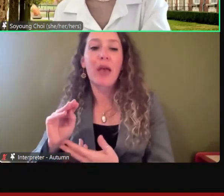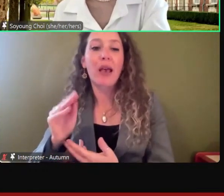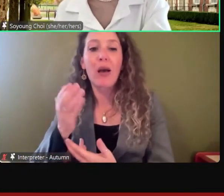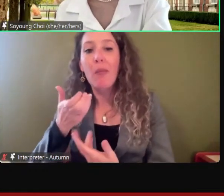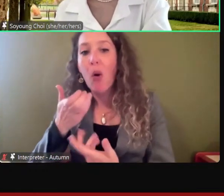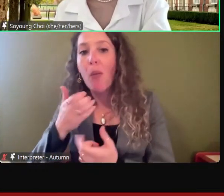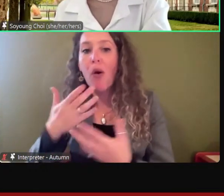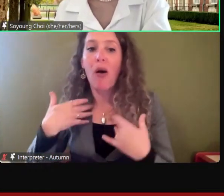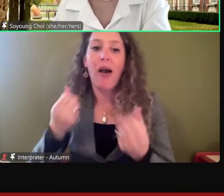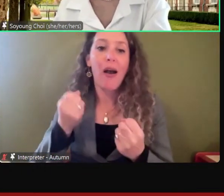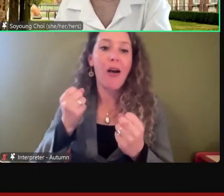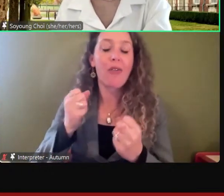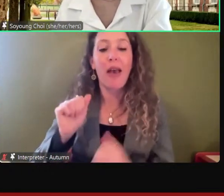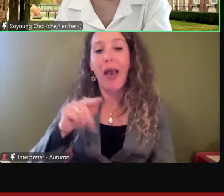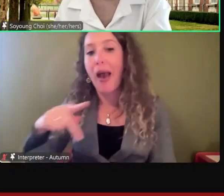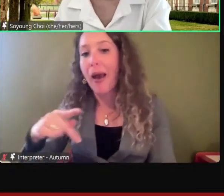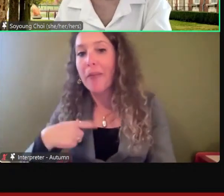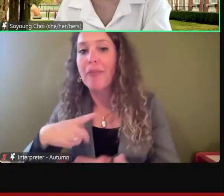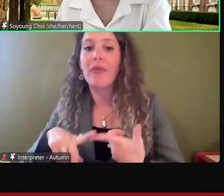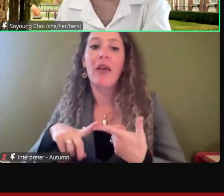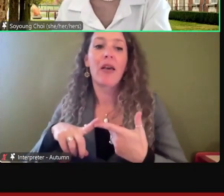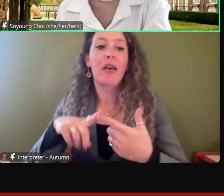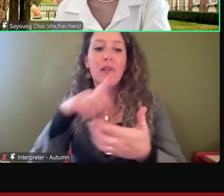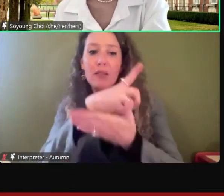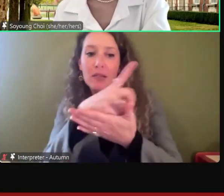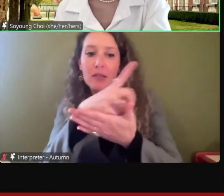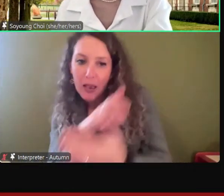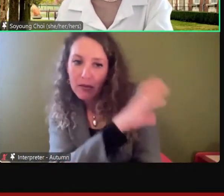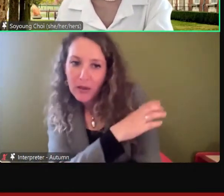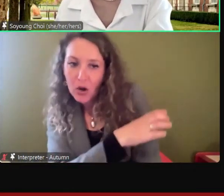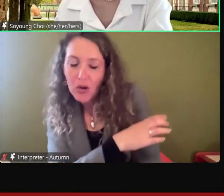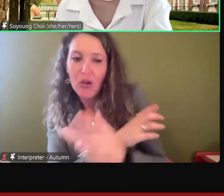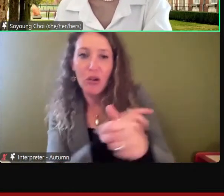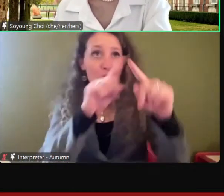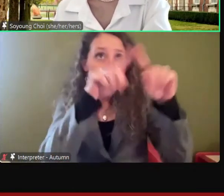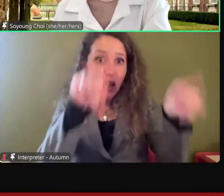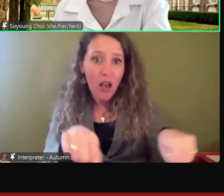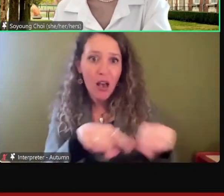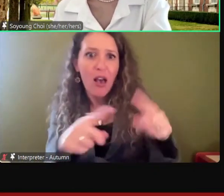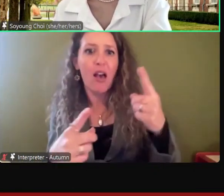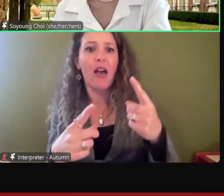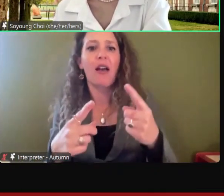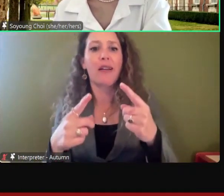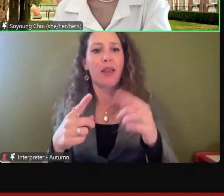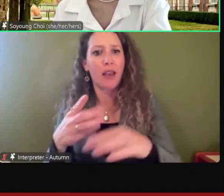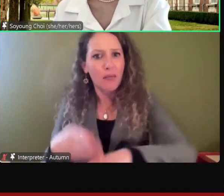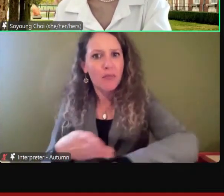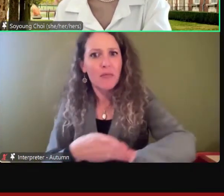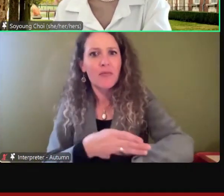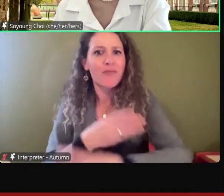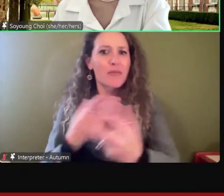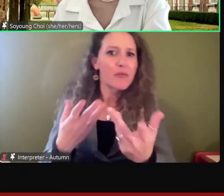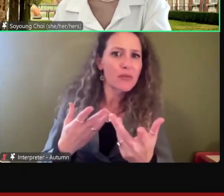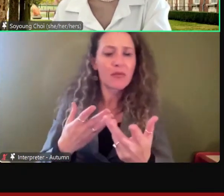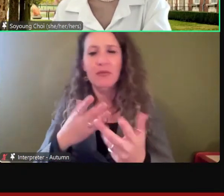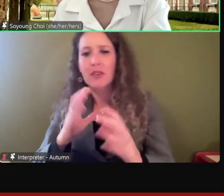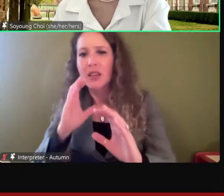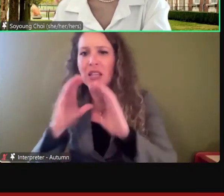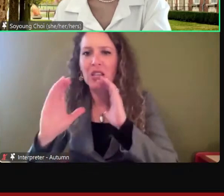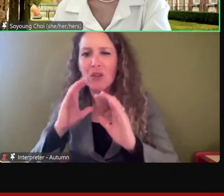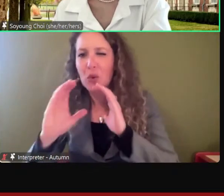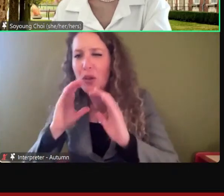or physical environments, or revising communication protocols, Blind and low vision persons bring